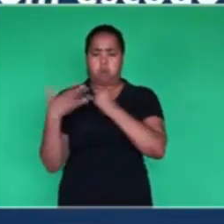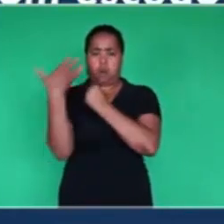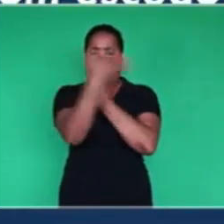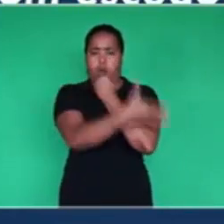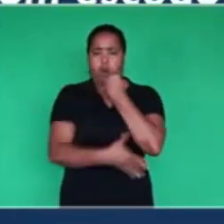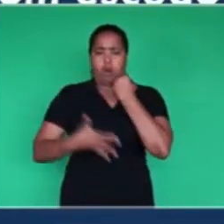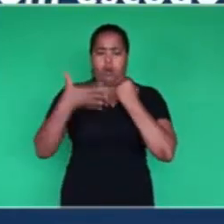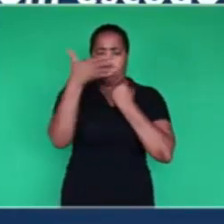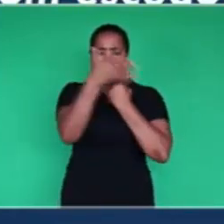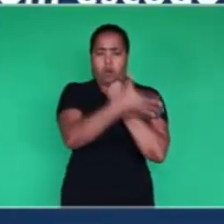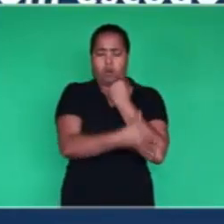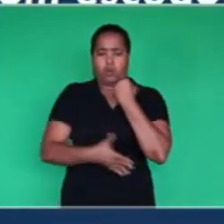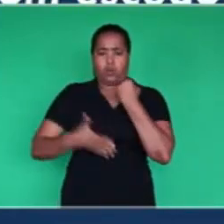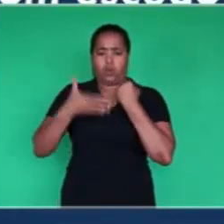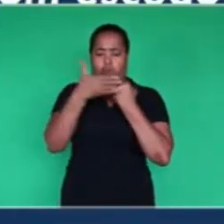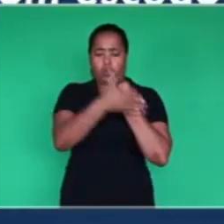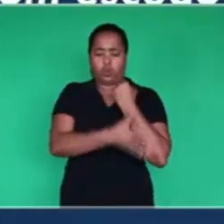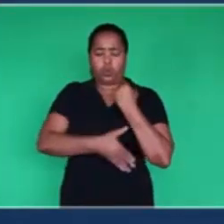vast,